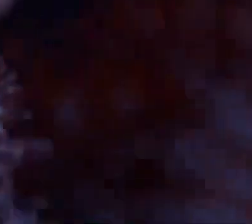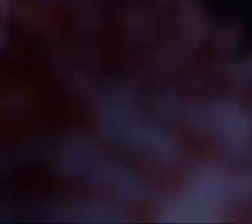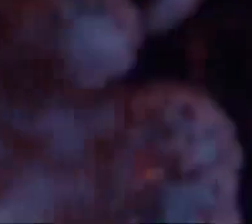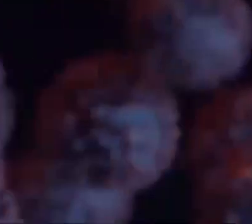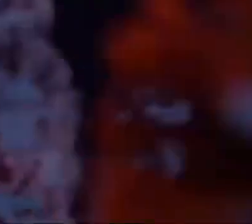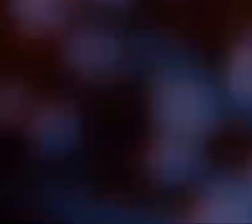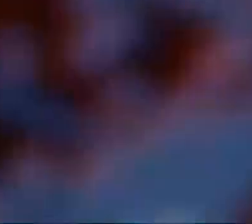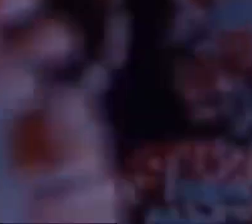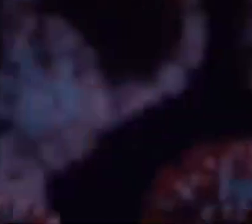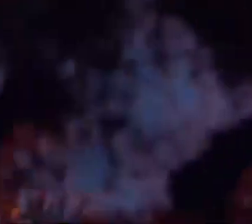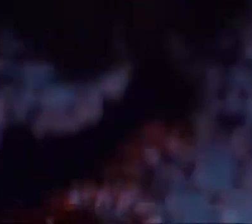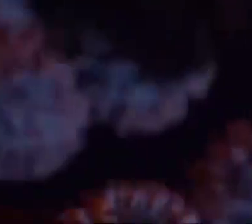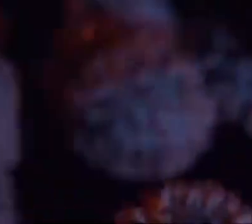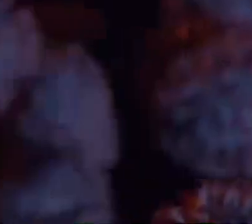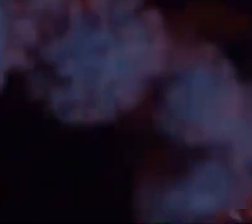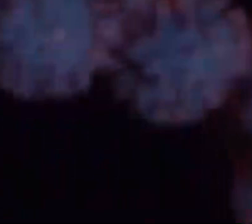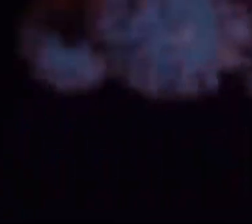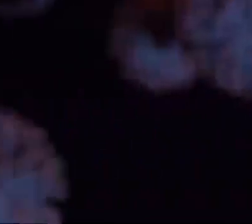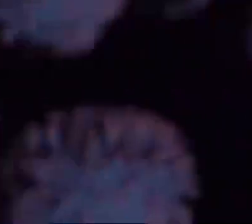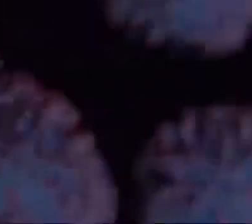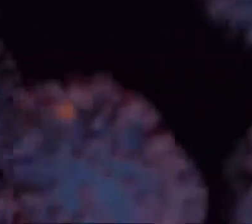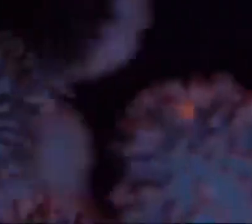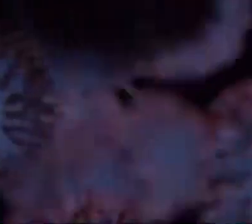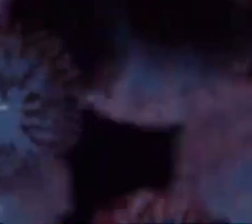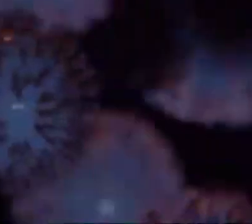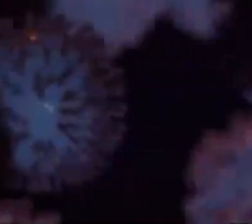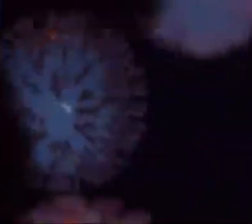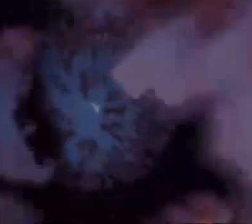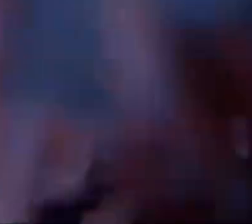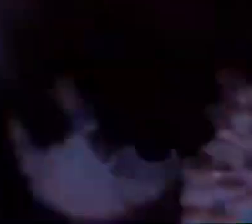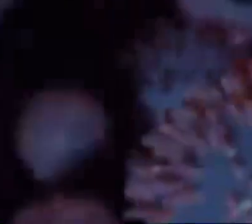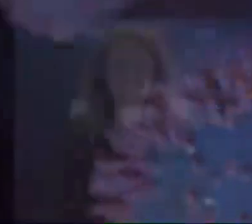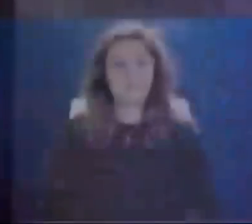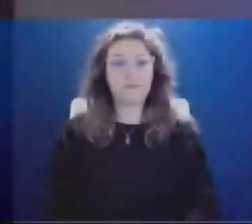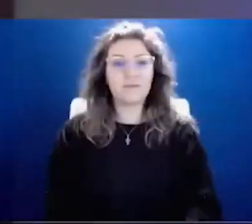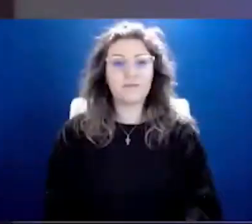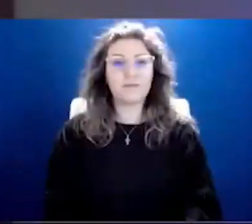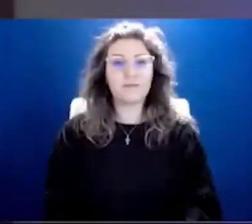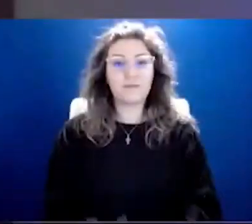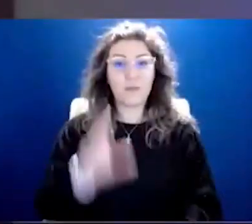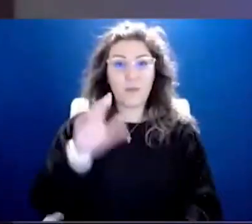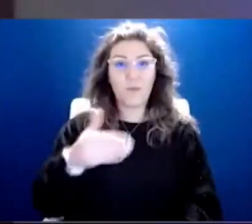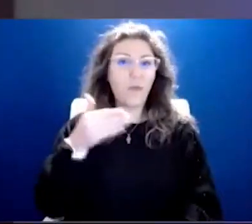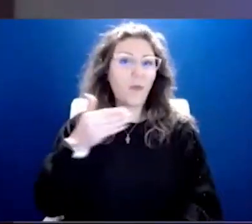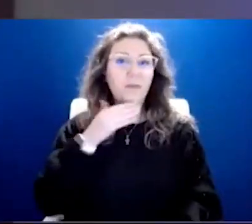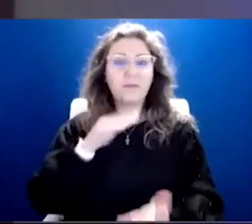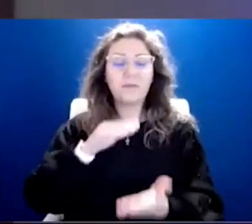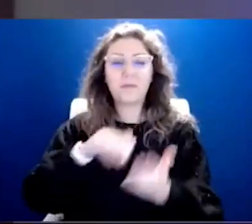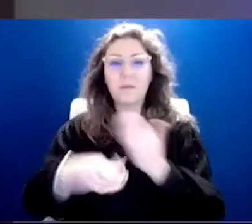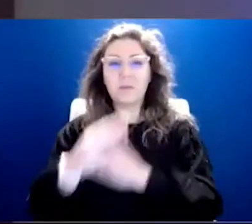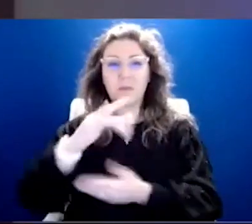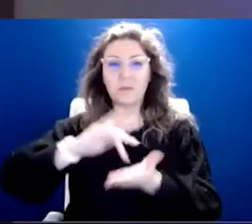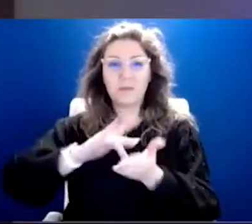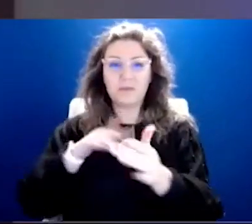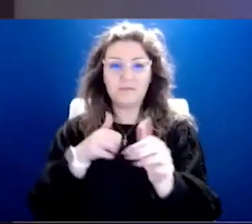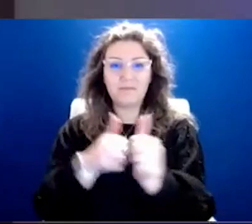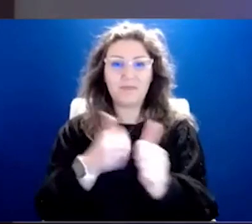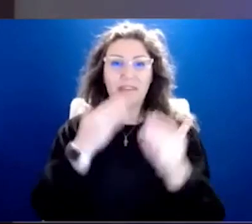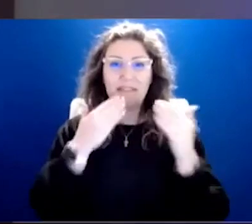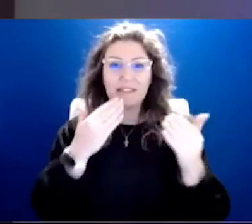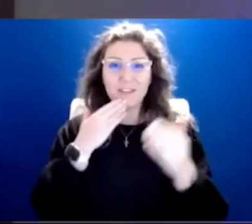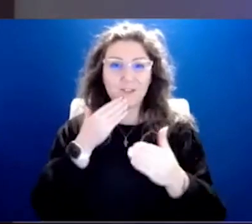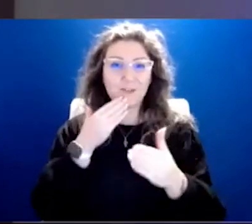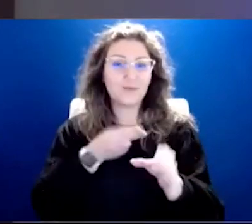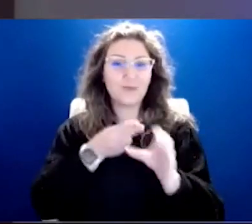Good morning, everyone. It is Thursday, January 20th. Welcome into the Morning Medical Update. Thank you so much for joining us today on Facebook and on